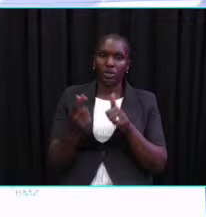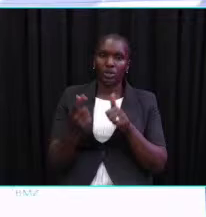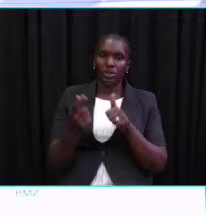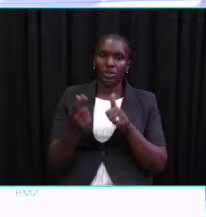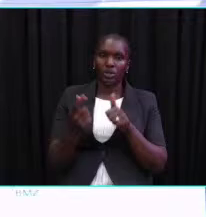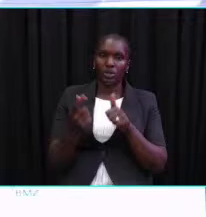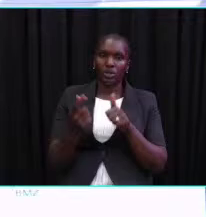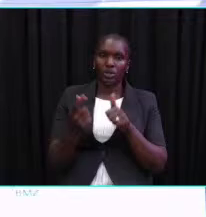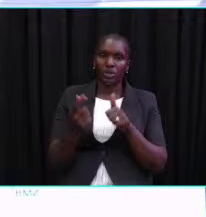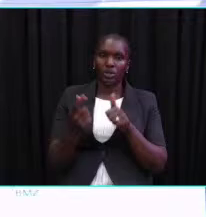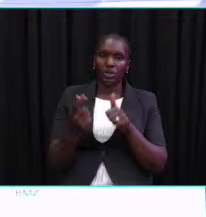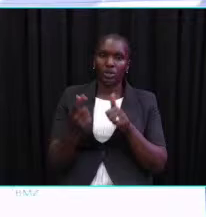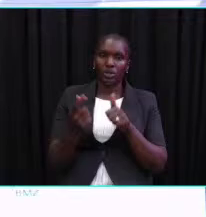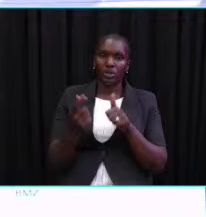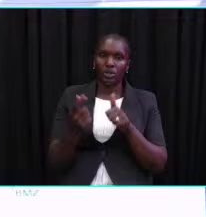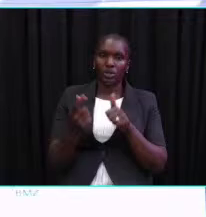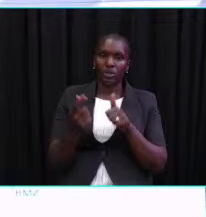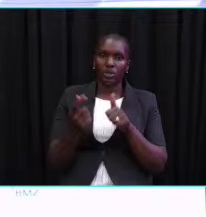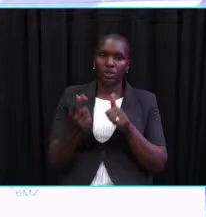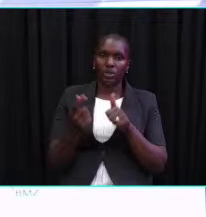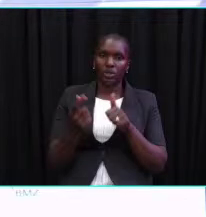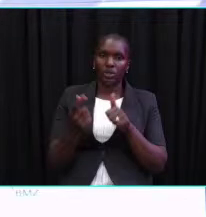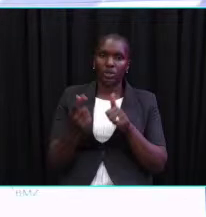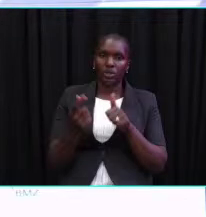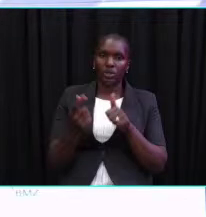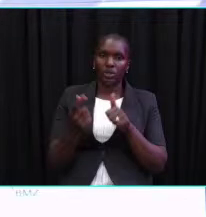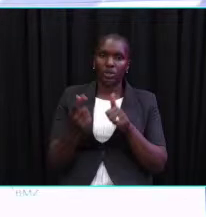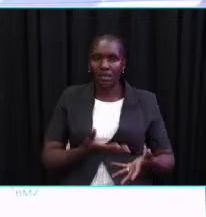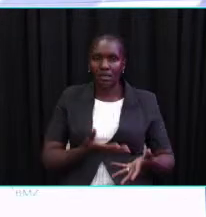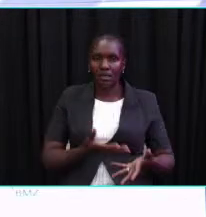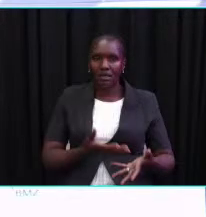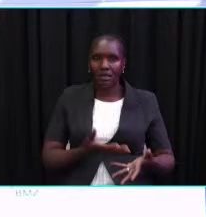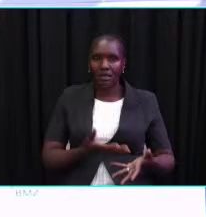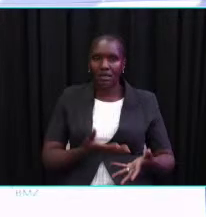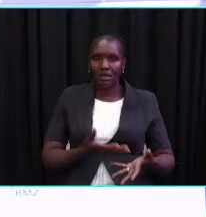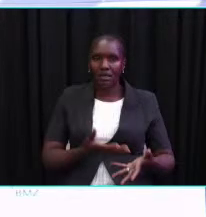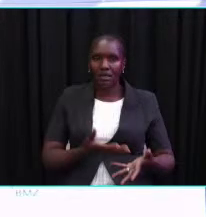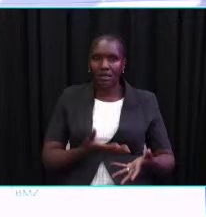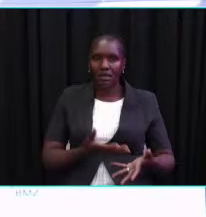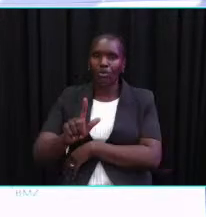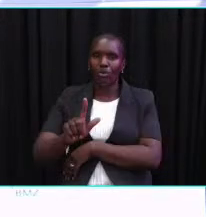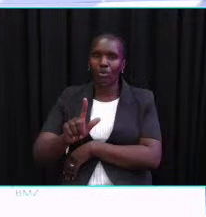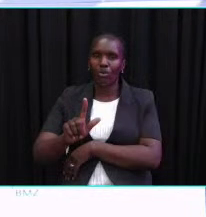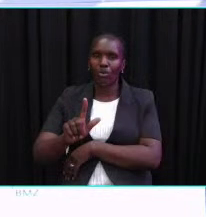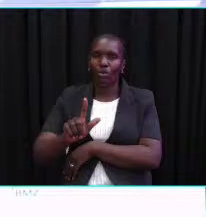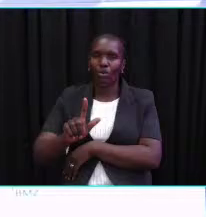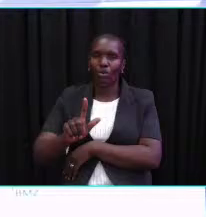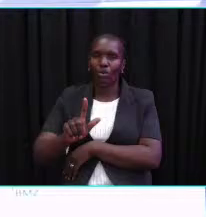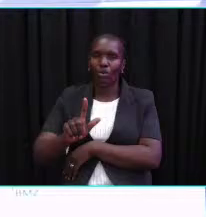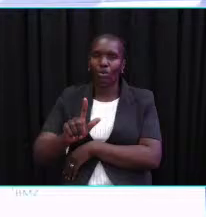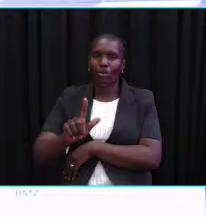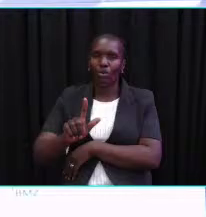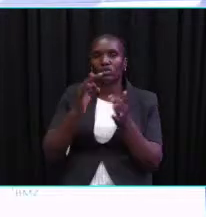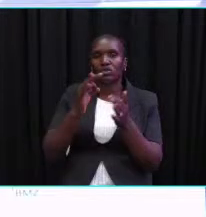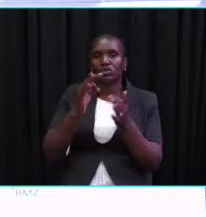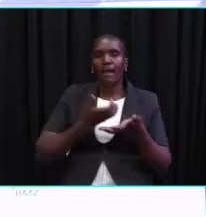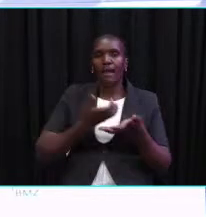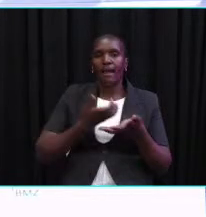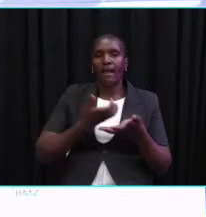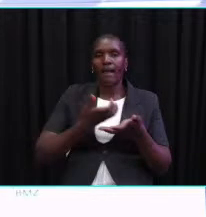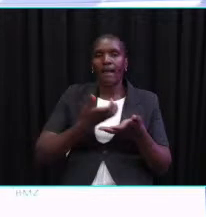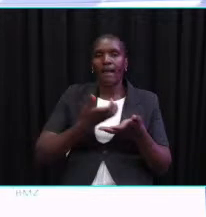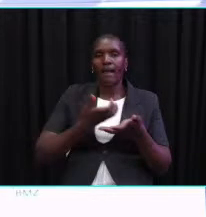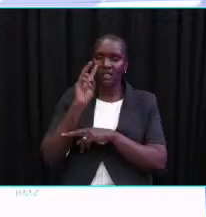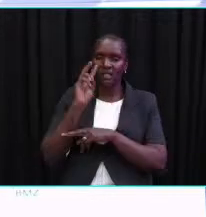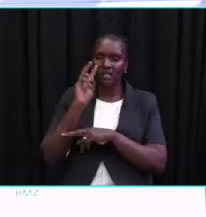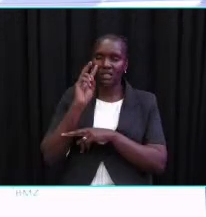our economic. One, to look at the ports or maritime related activities to be integrated